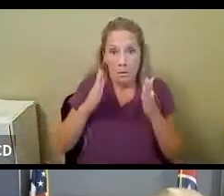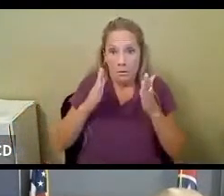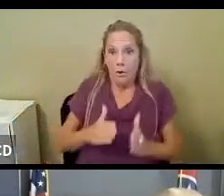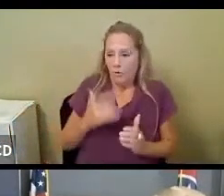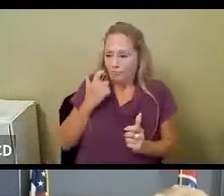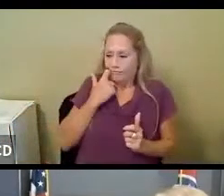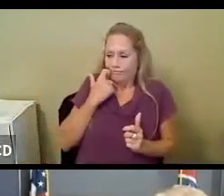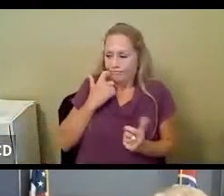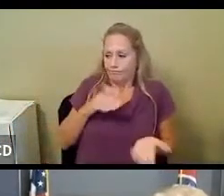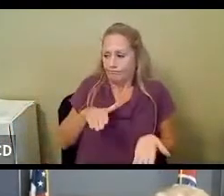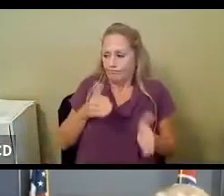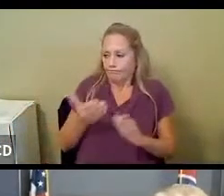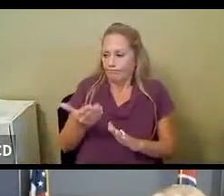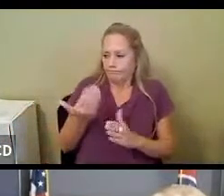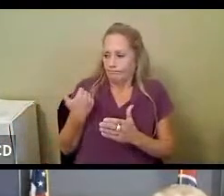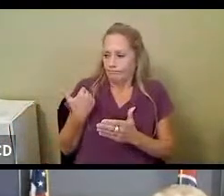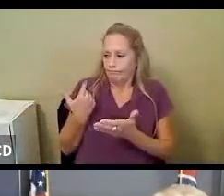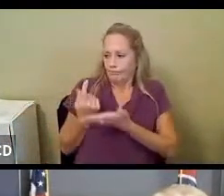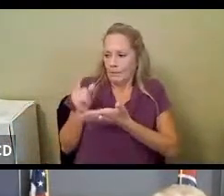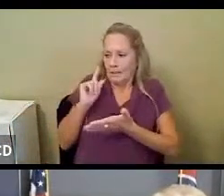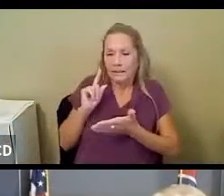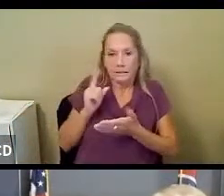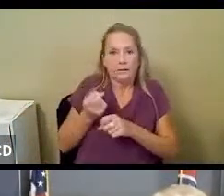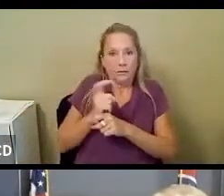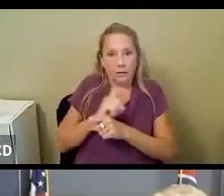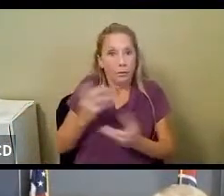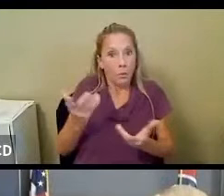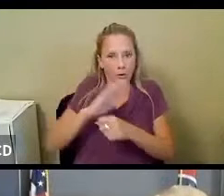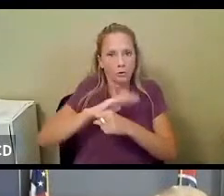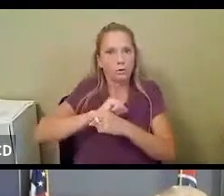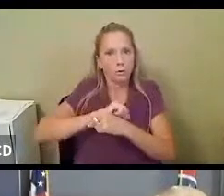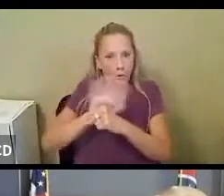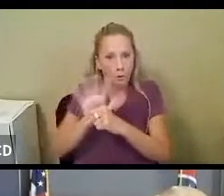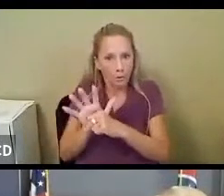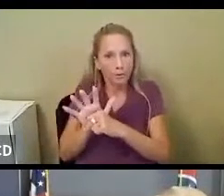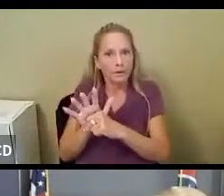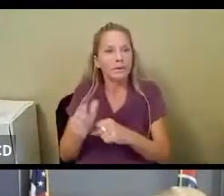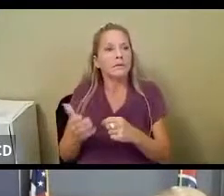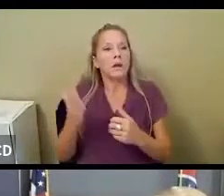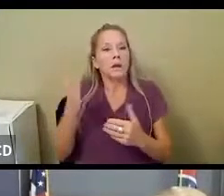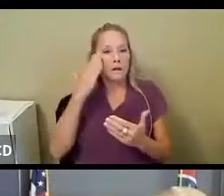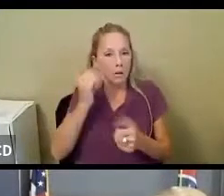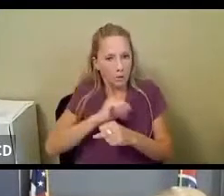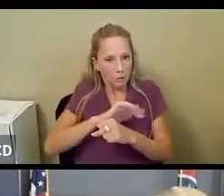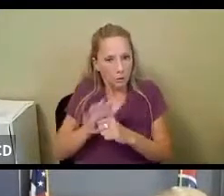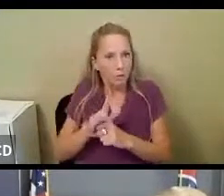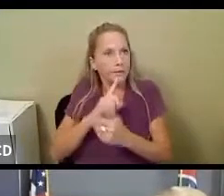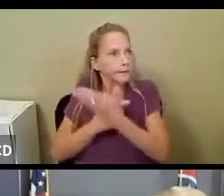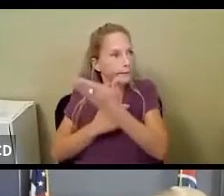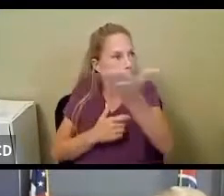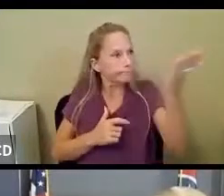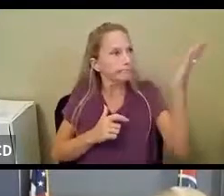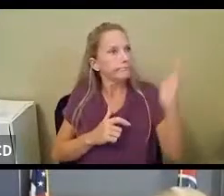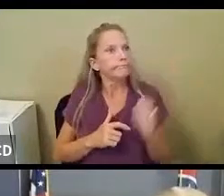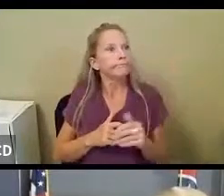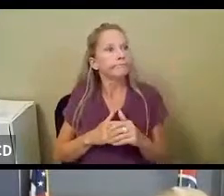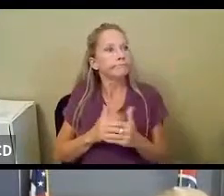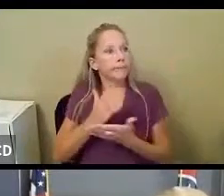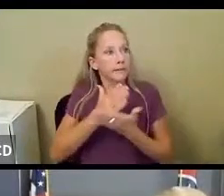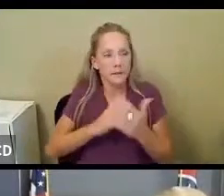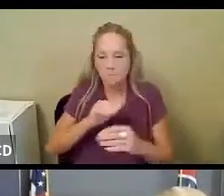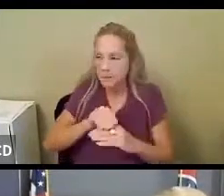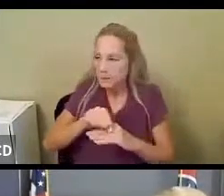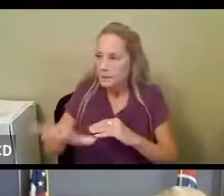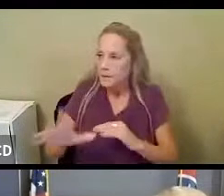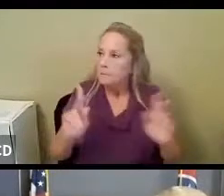locally in the last week. So it is out there. It does affect people. And we do need to be watchful